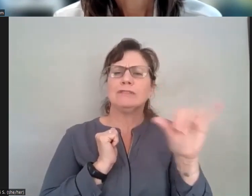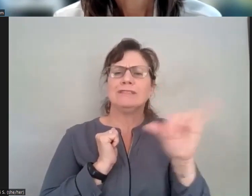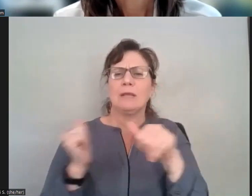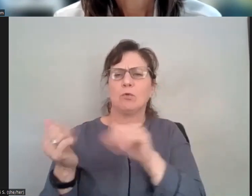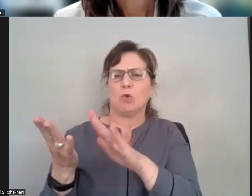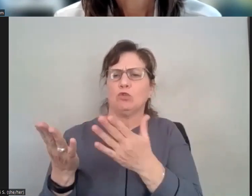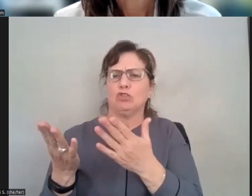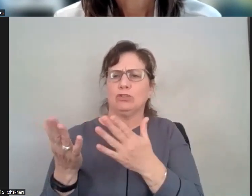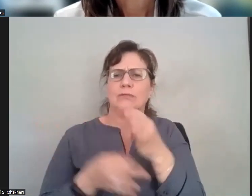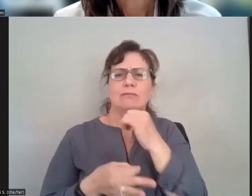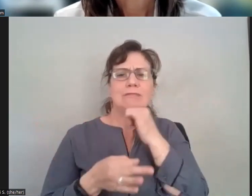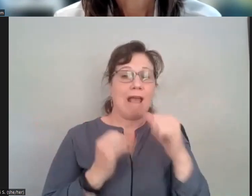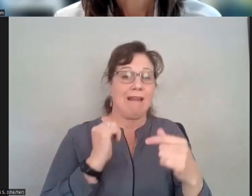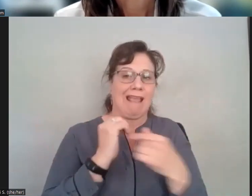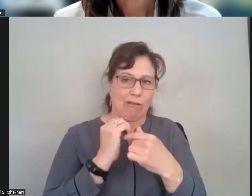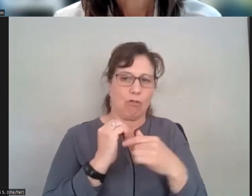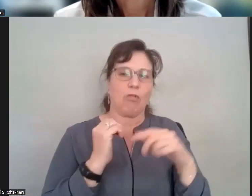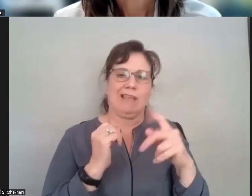cancers. Okay.